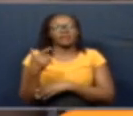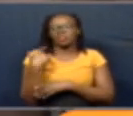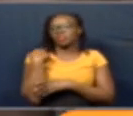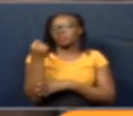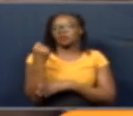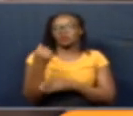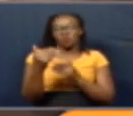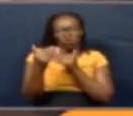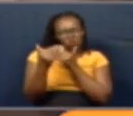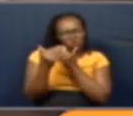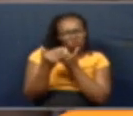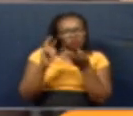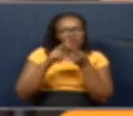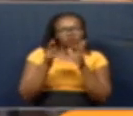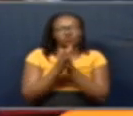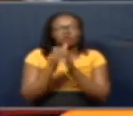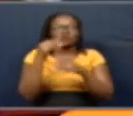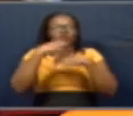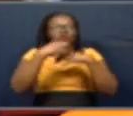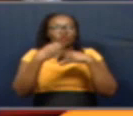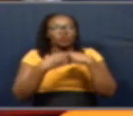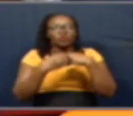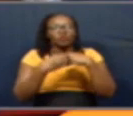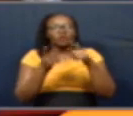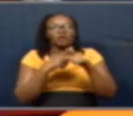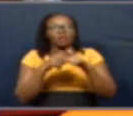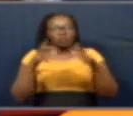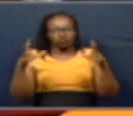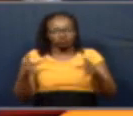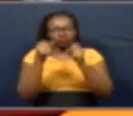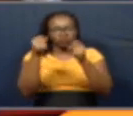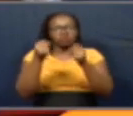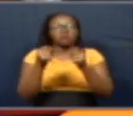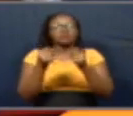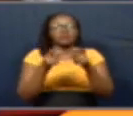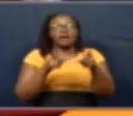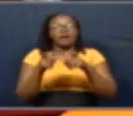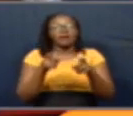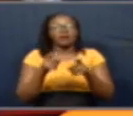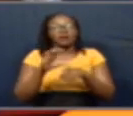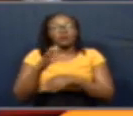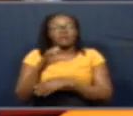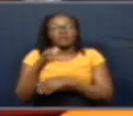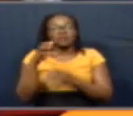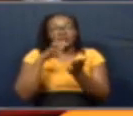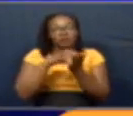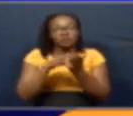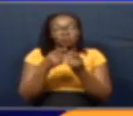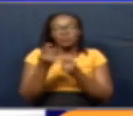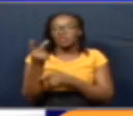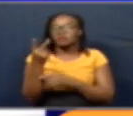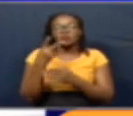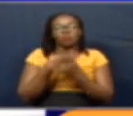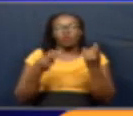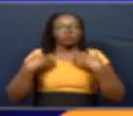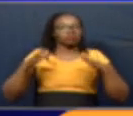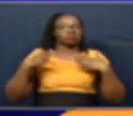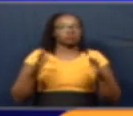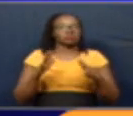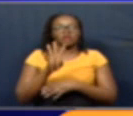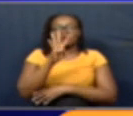ties with Sonko and the underhand running of county affairs, which they both quickly denied. The